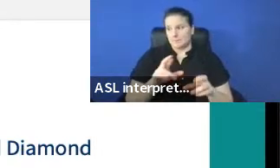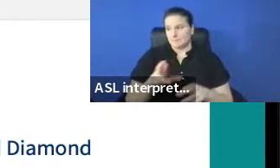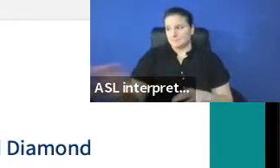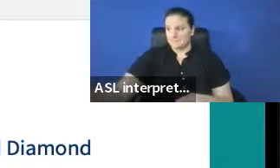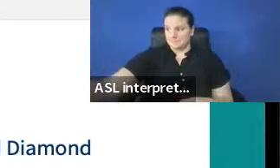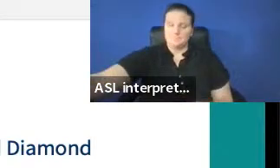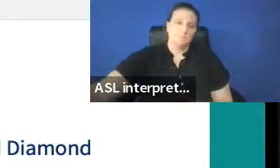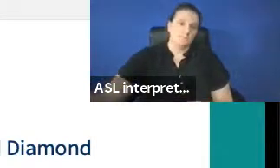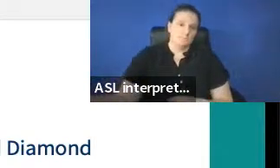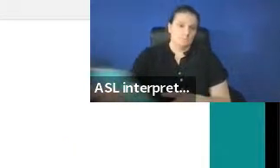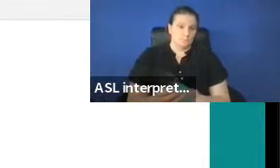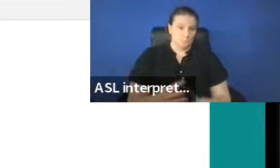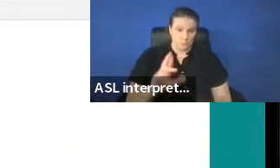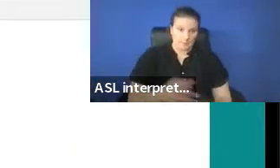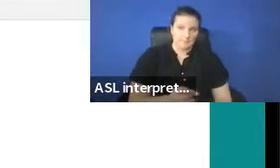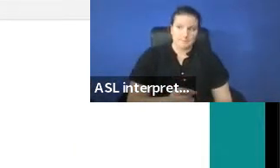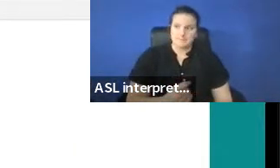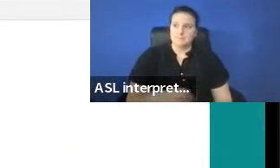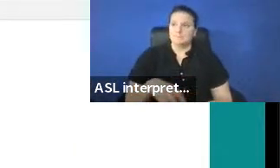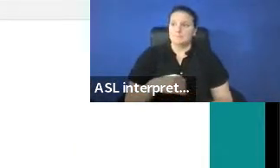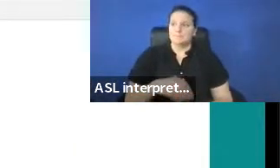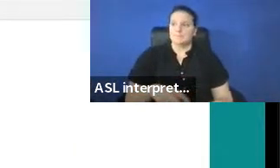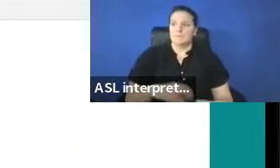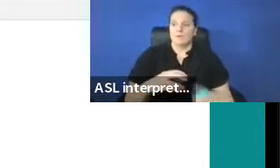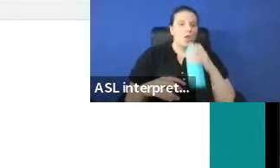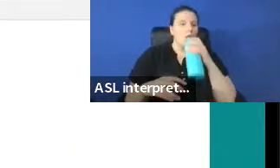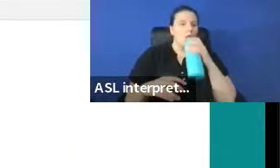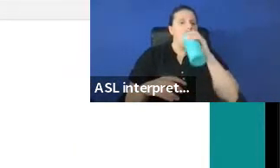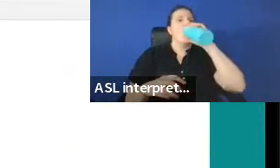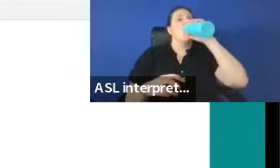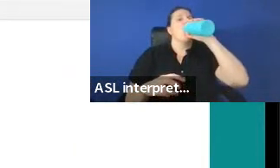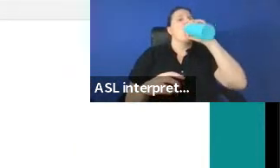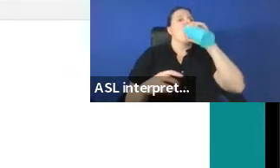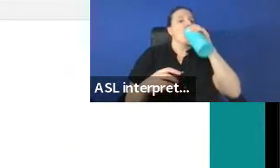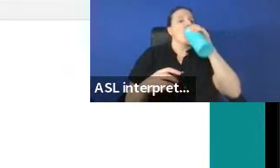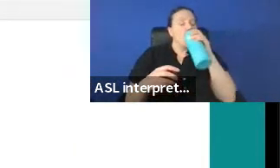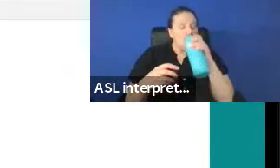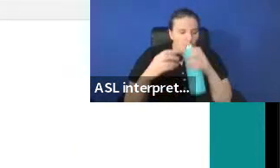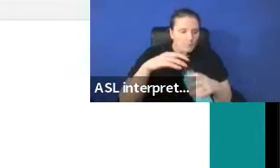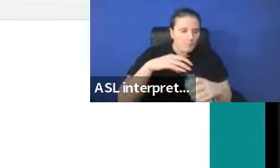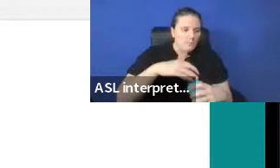ready to go. We're not going to show the slides.